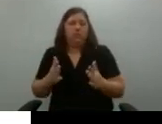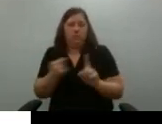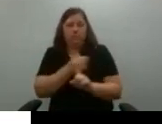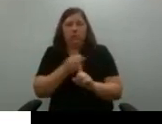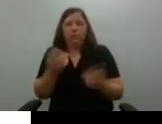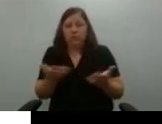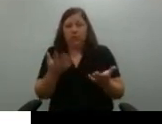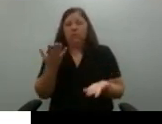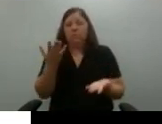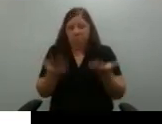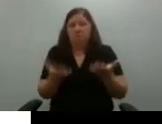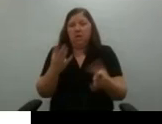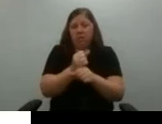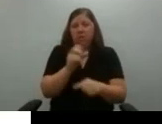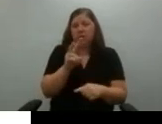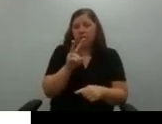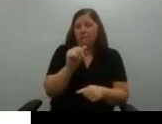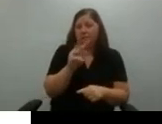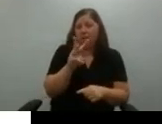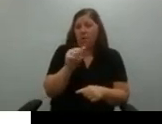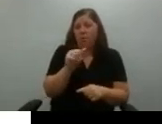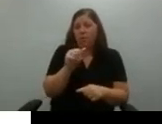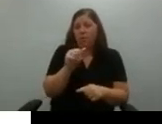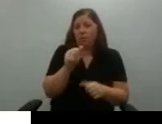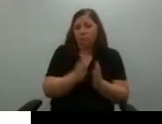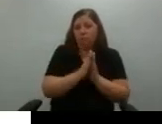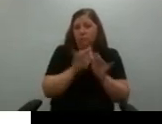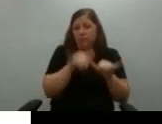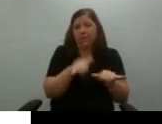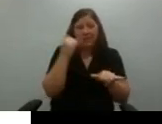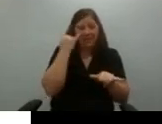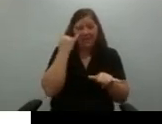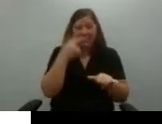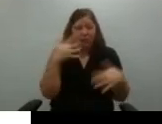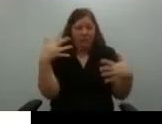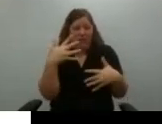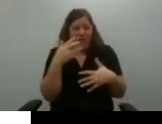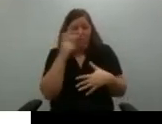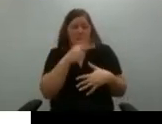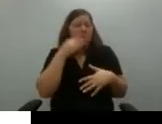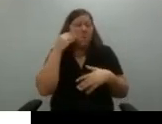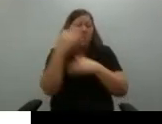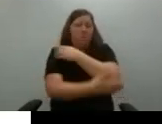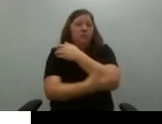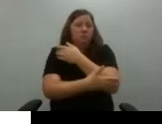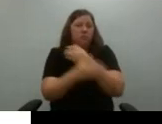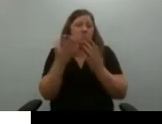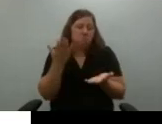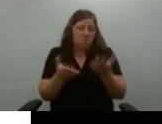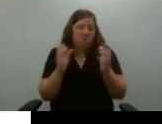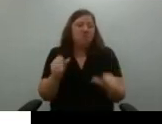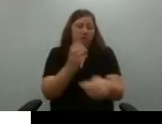fear returning to your home country, you may be eligible for asylum. You may also be eligible to extend